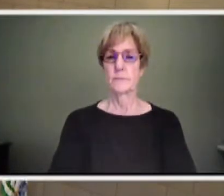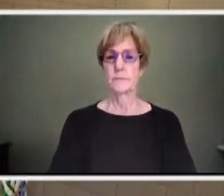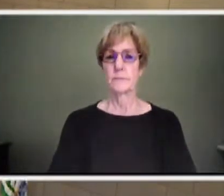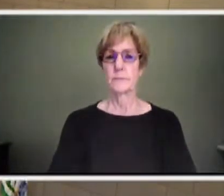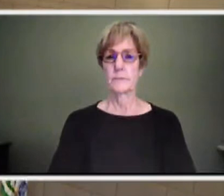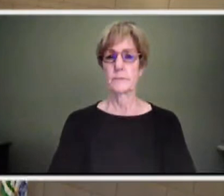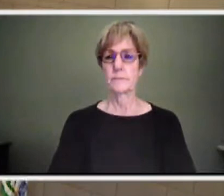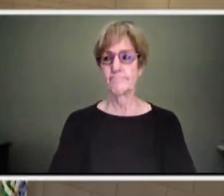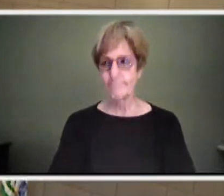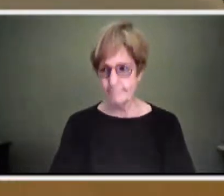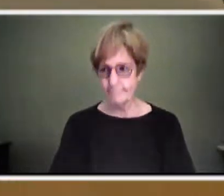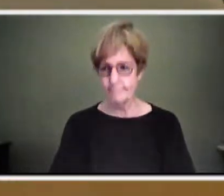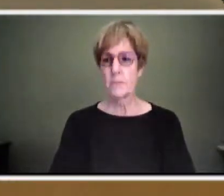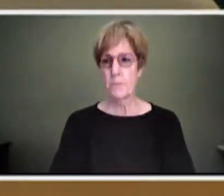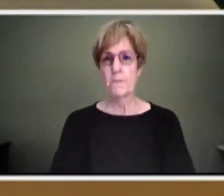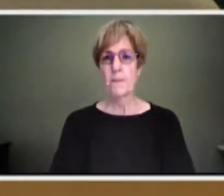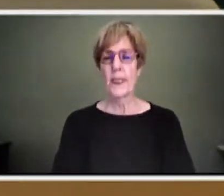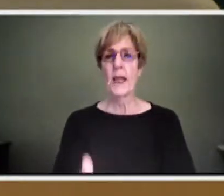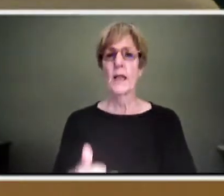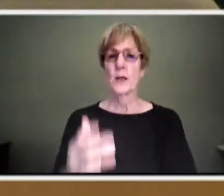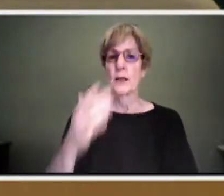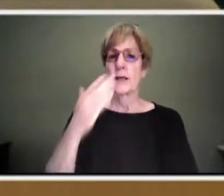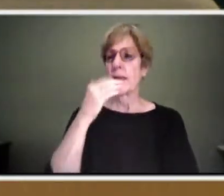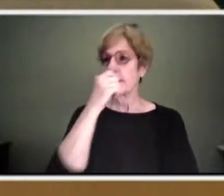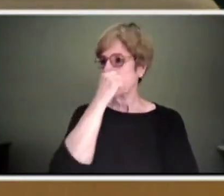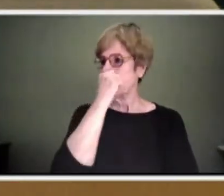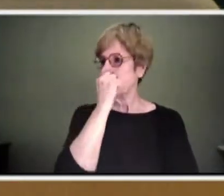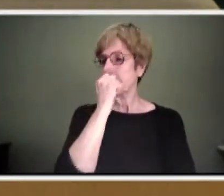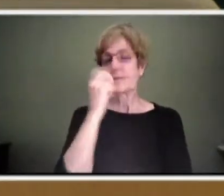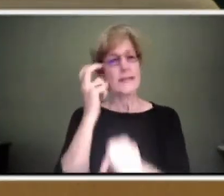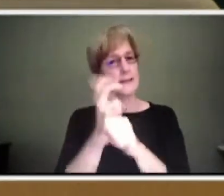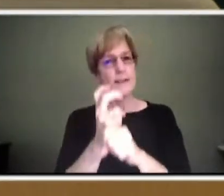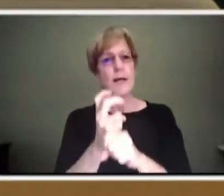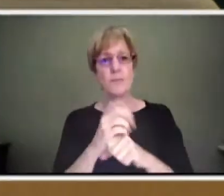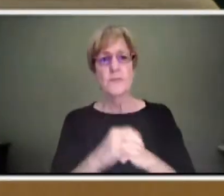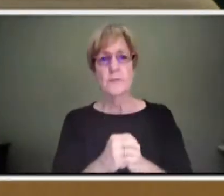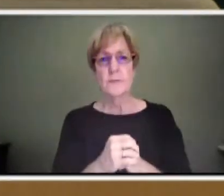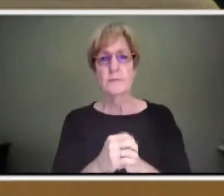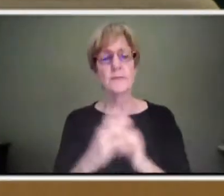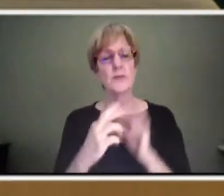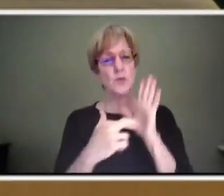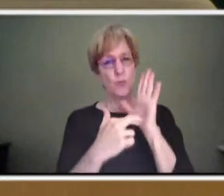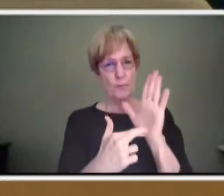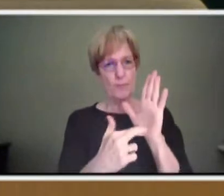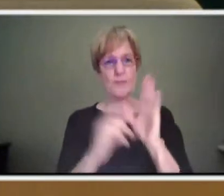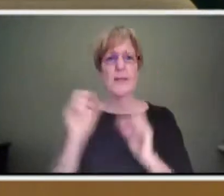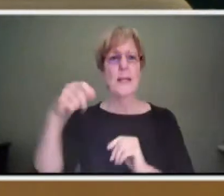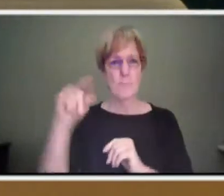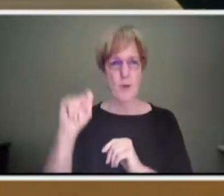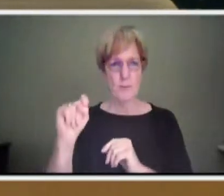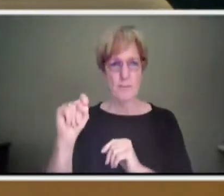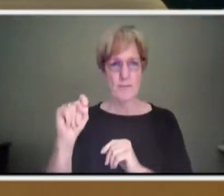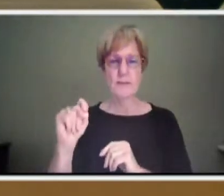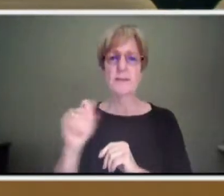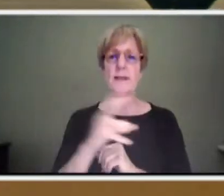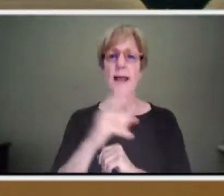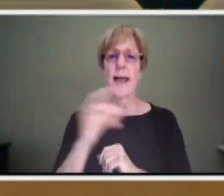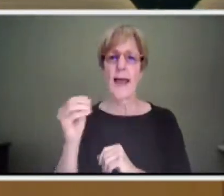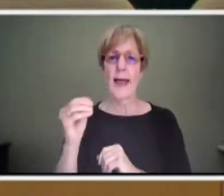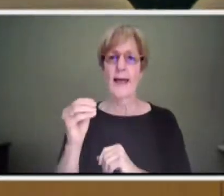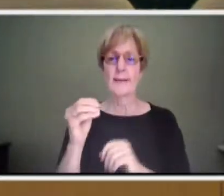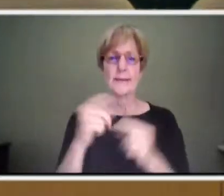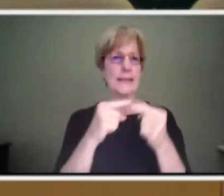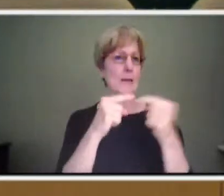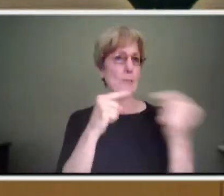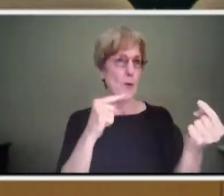Thanks to Zach, who I've known for a while. It's a tough job to represent an apartment community and come in and oppose